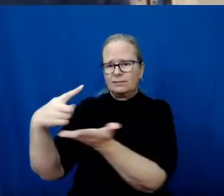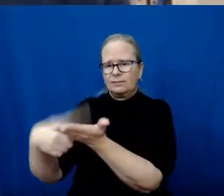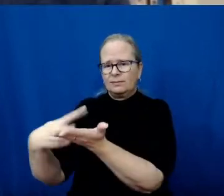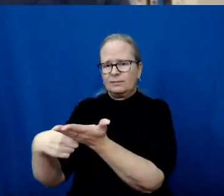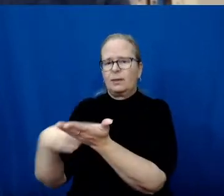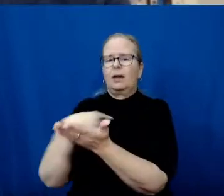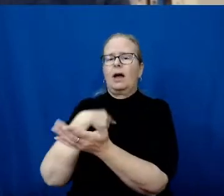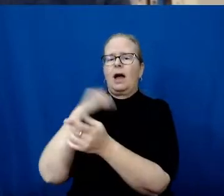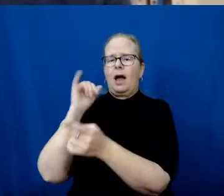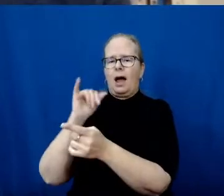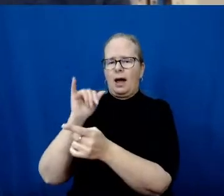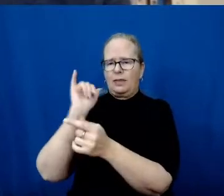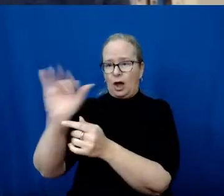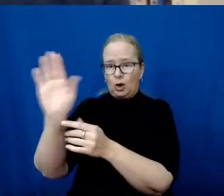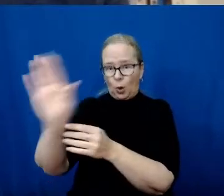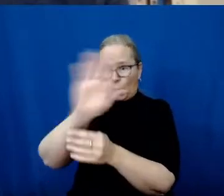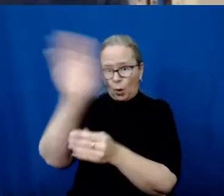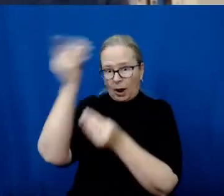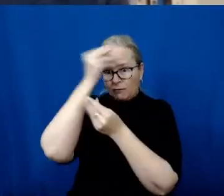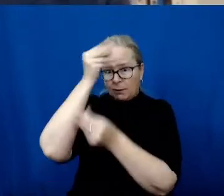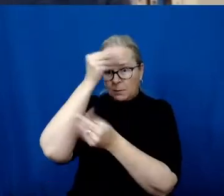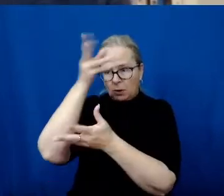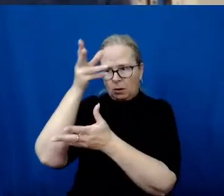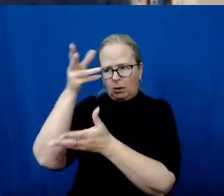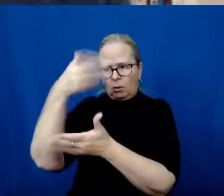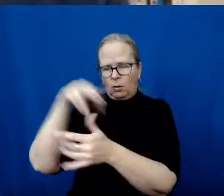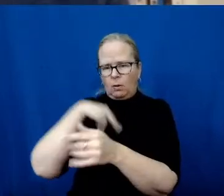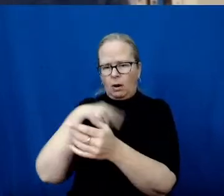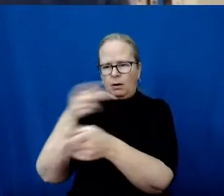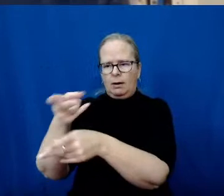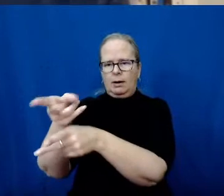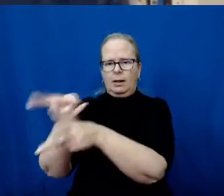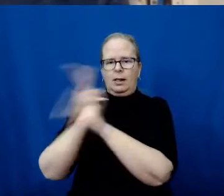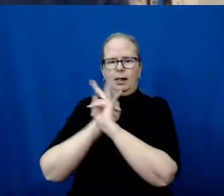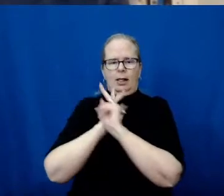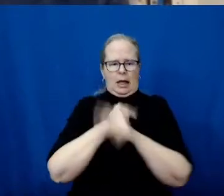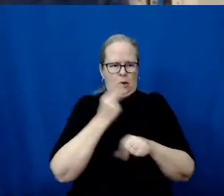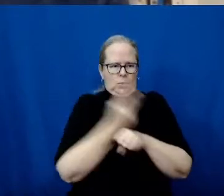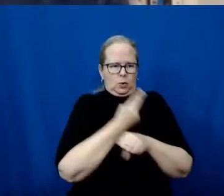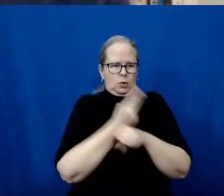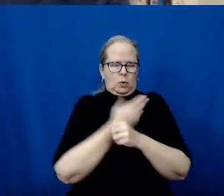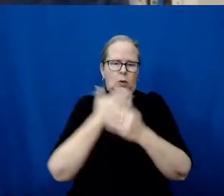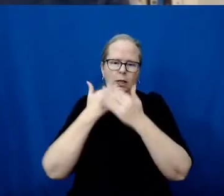There will be questions. There will be many questions, and there will be some words from Amanda and Robert